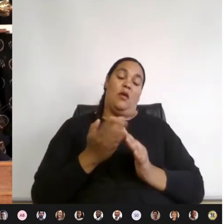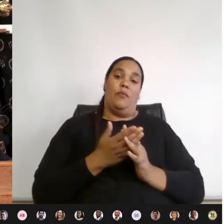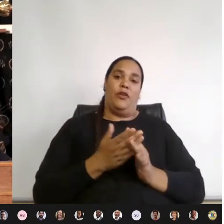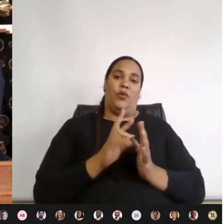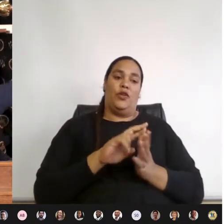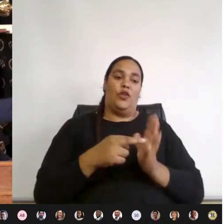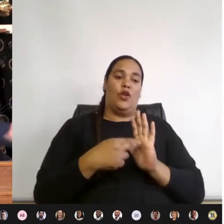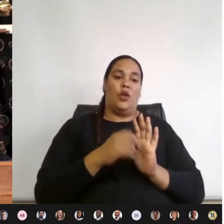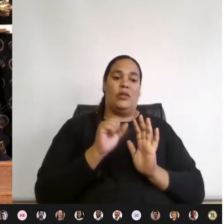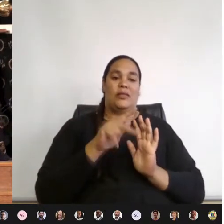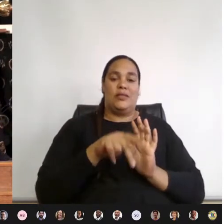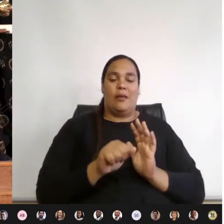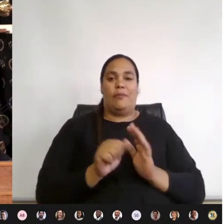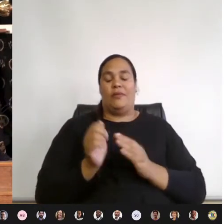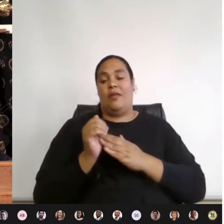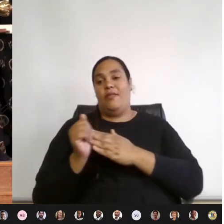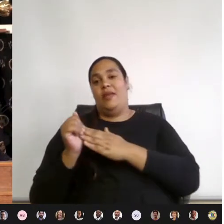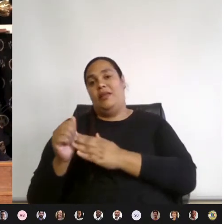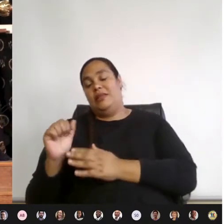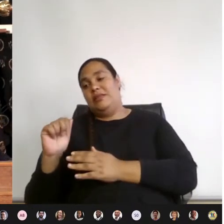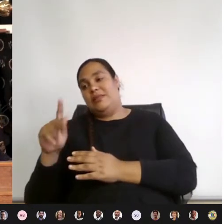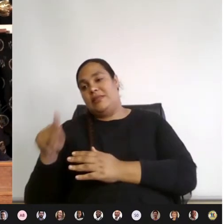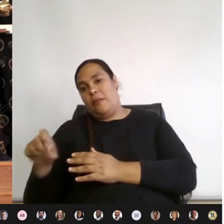of SAPS and the leadership of SAPS.